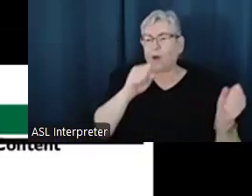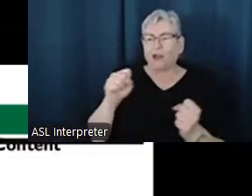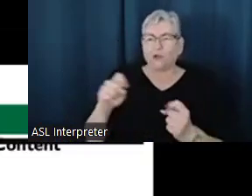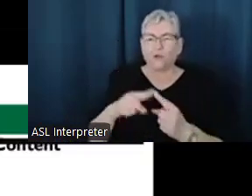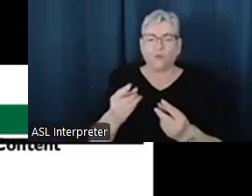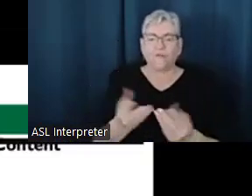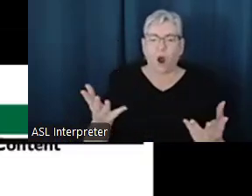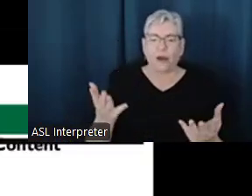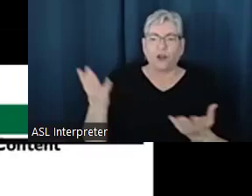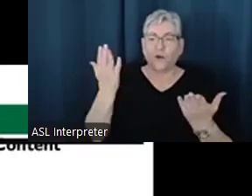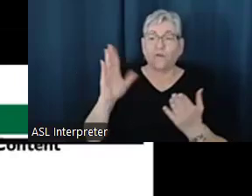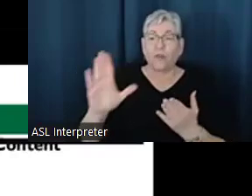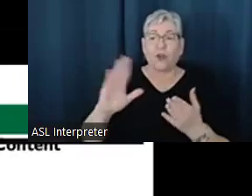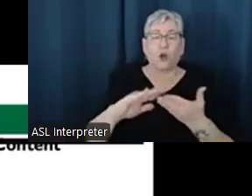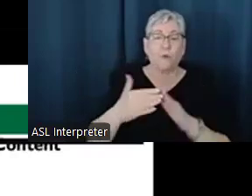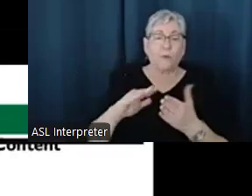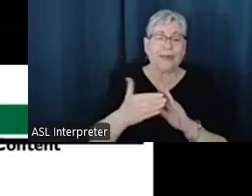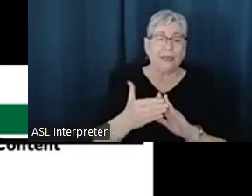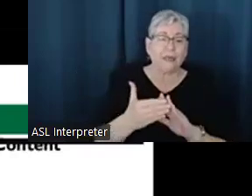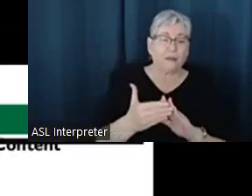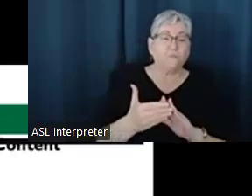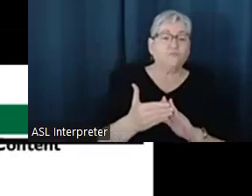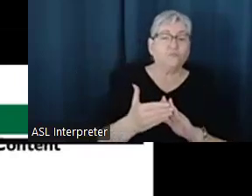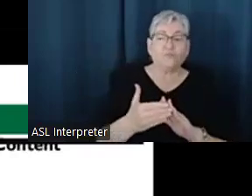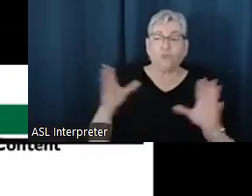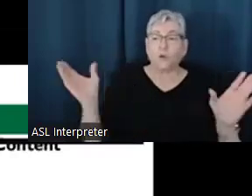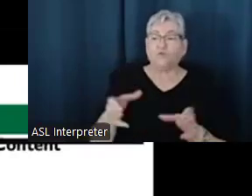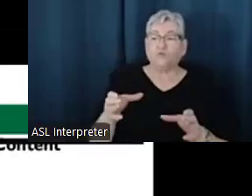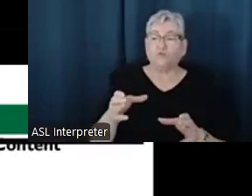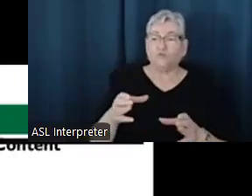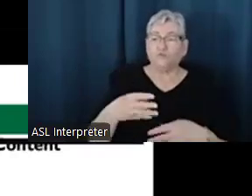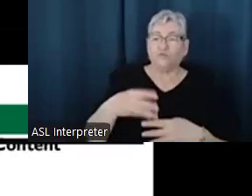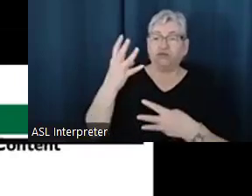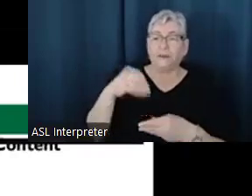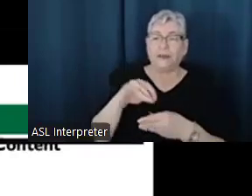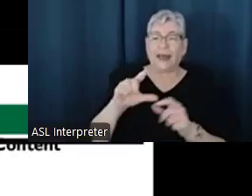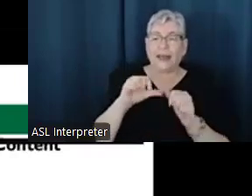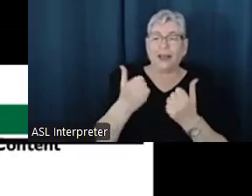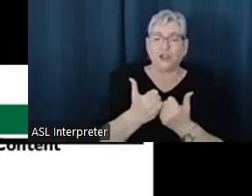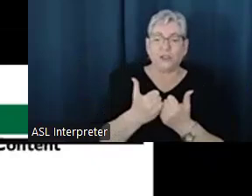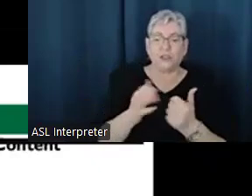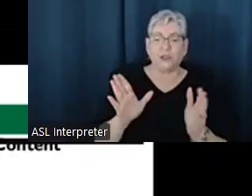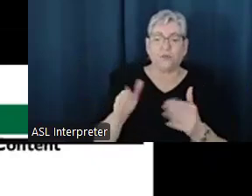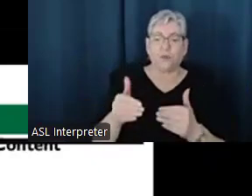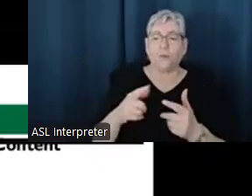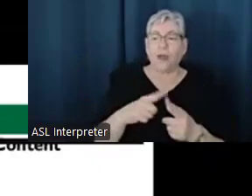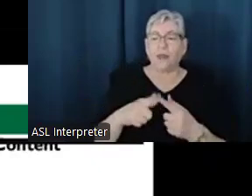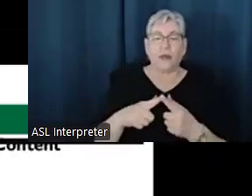their community all together just in our agency room. And then also